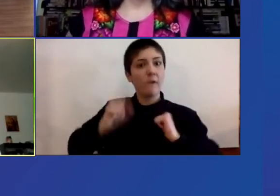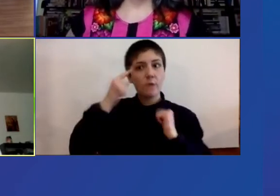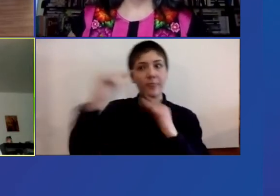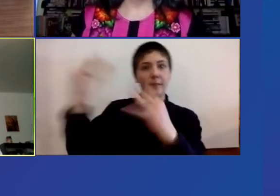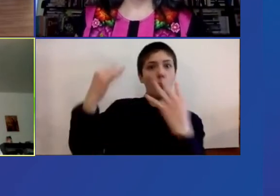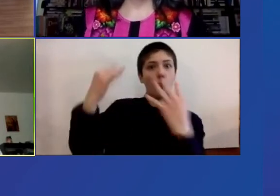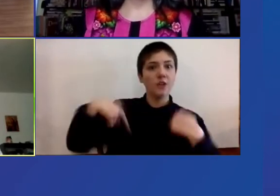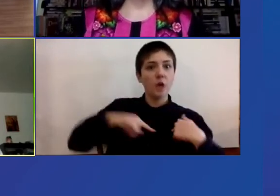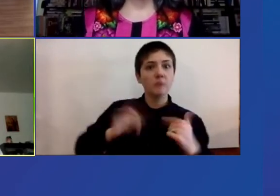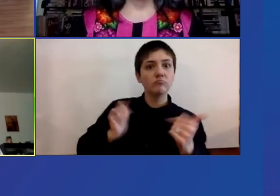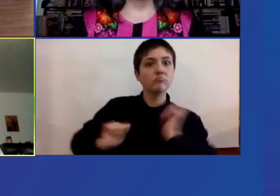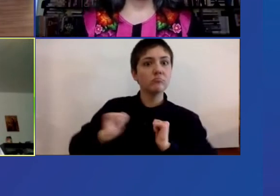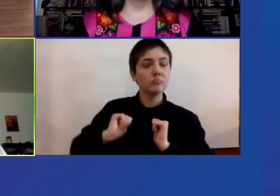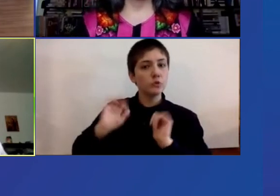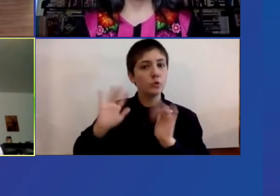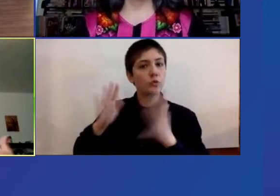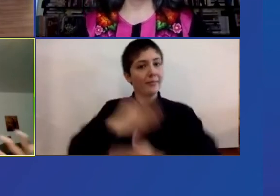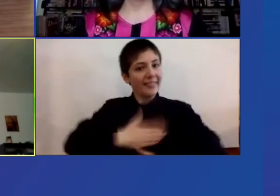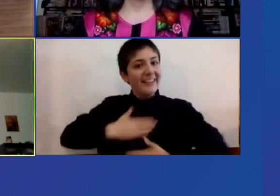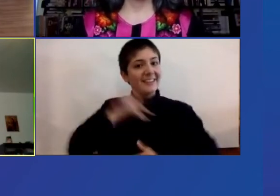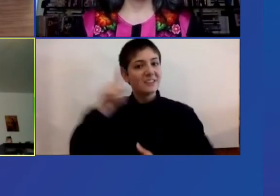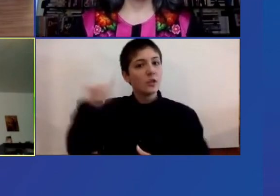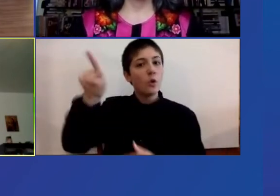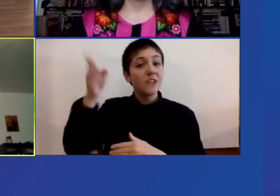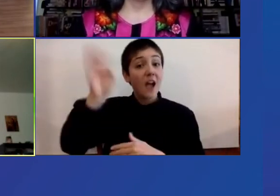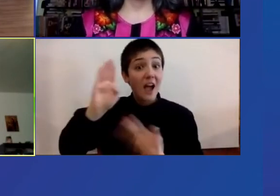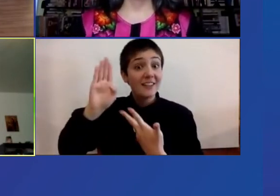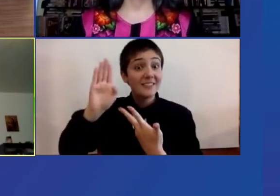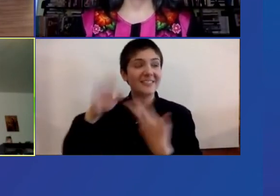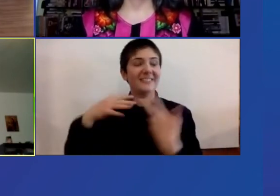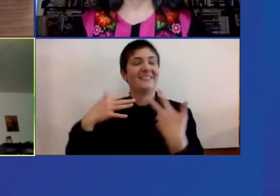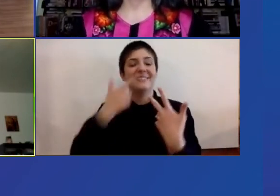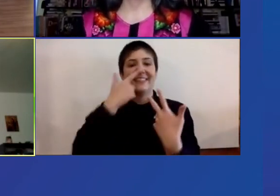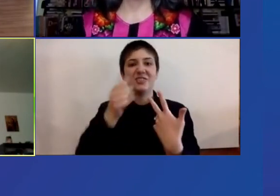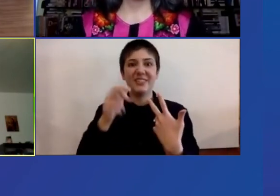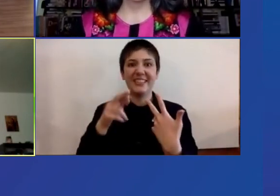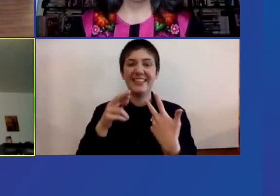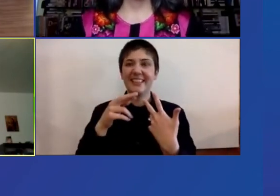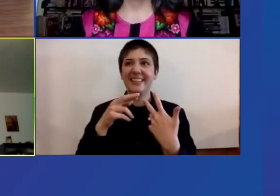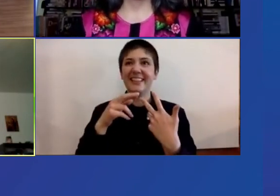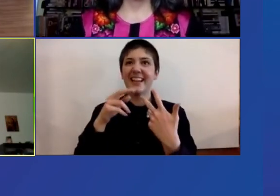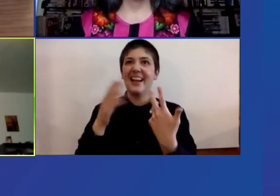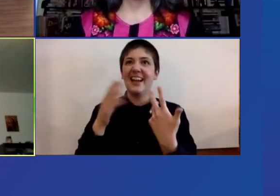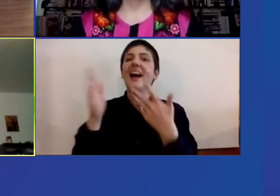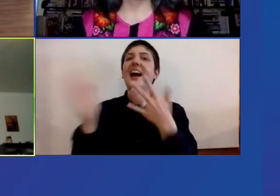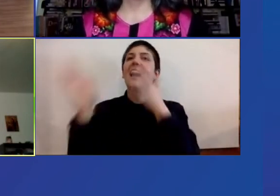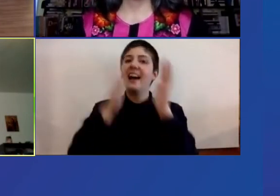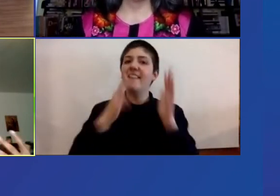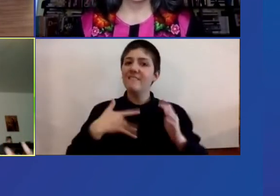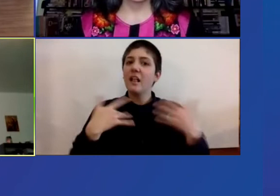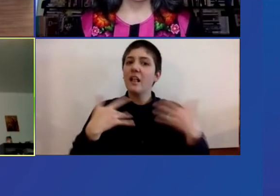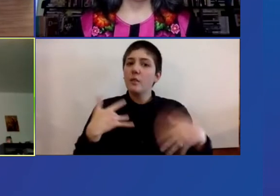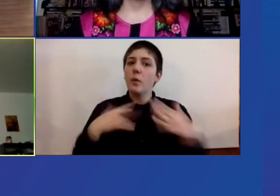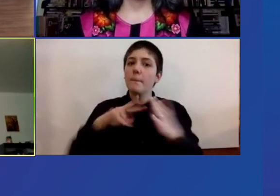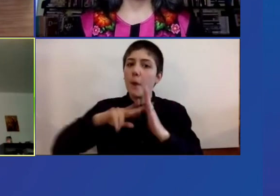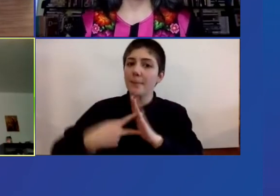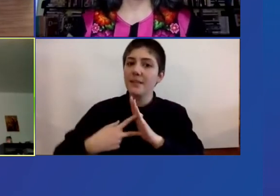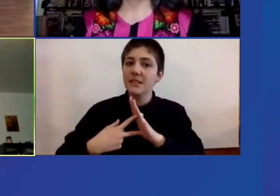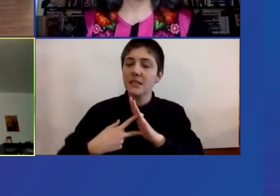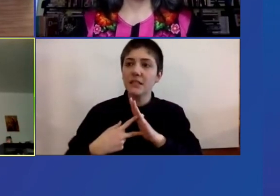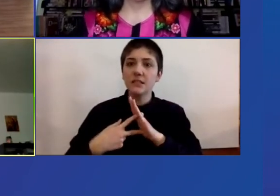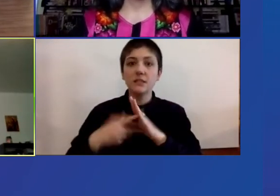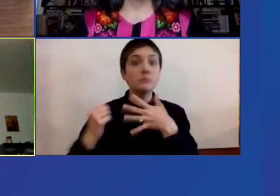came after, but kind of the performing for the gods and for sacred purposes as being the